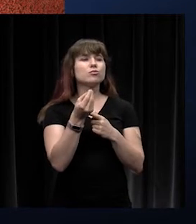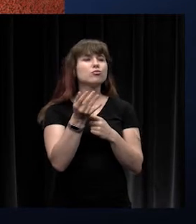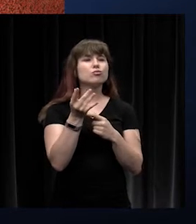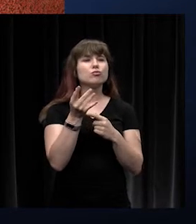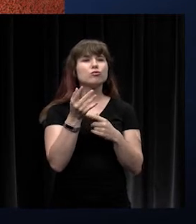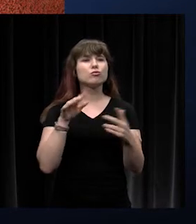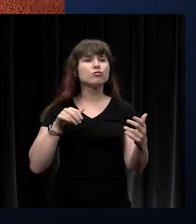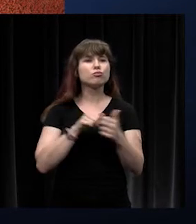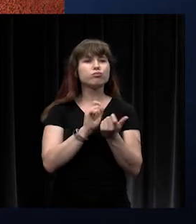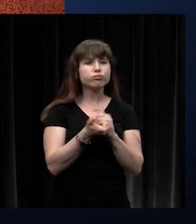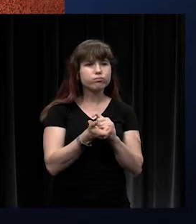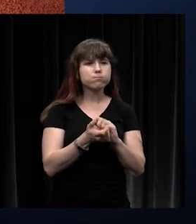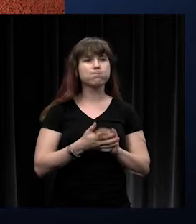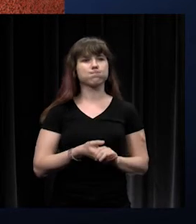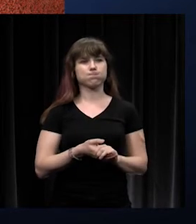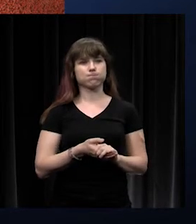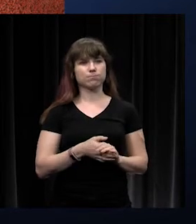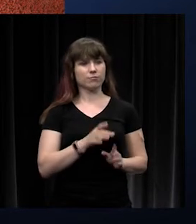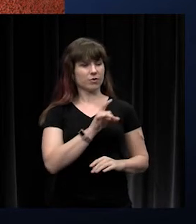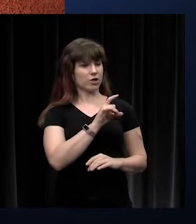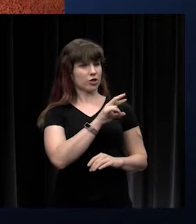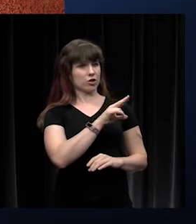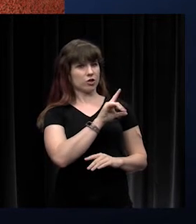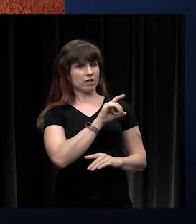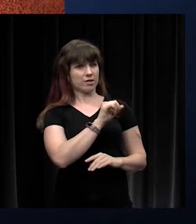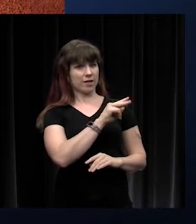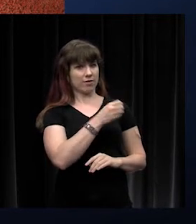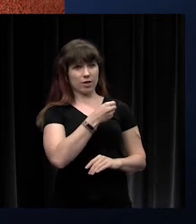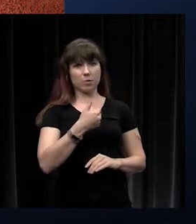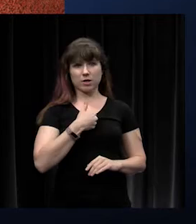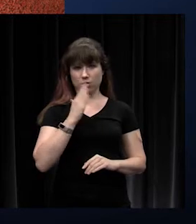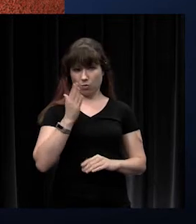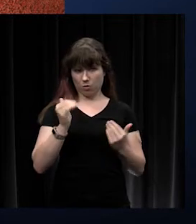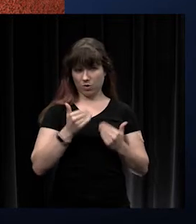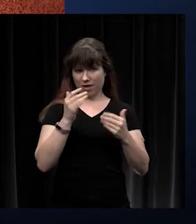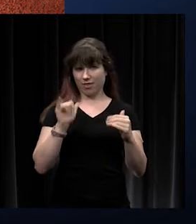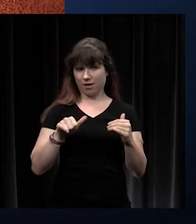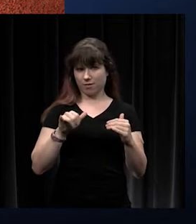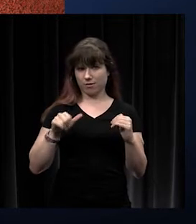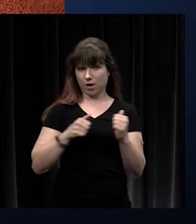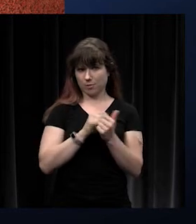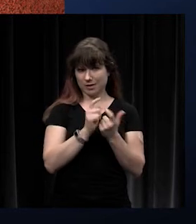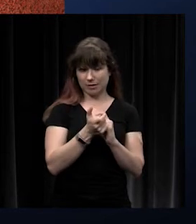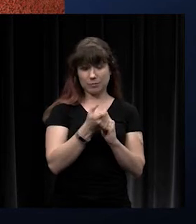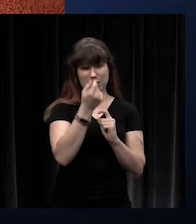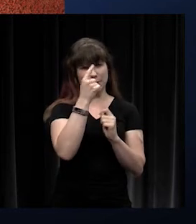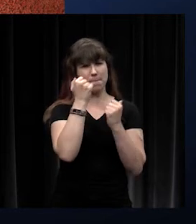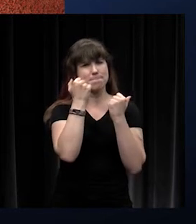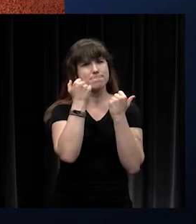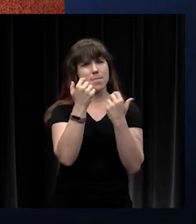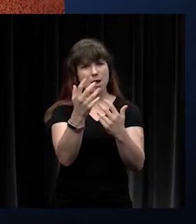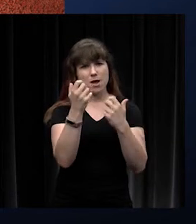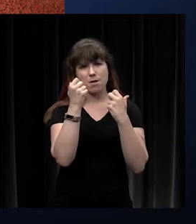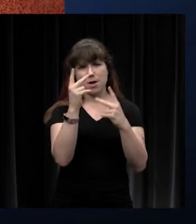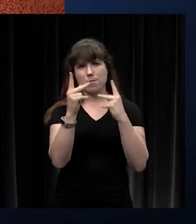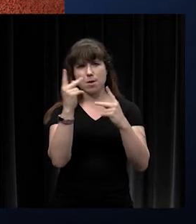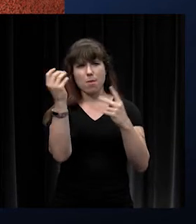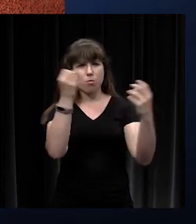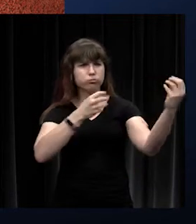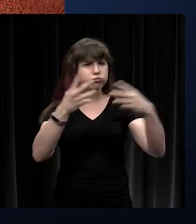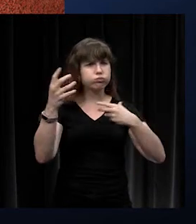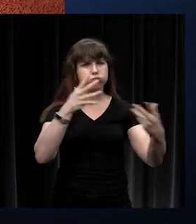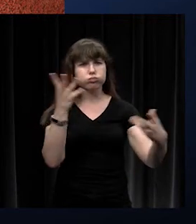updates, and Dr. Dane and myself are going to provide those updates, though lots of people contributed to this PowerPoint and